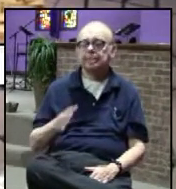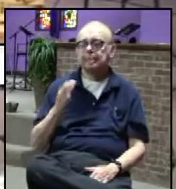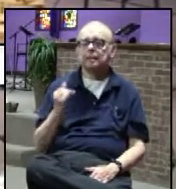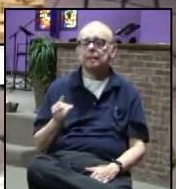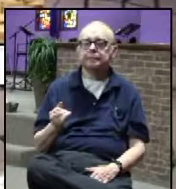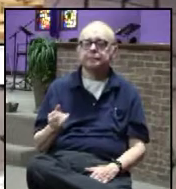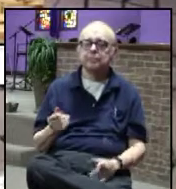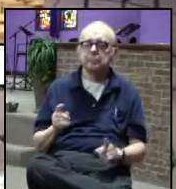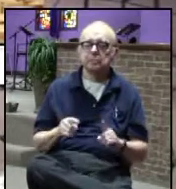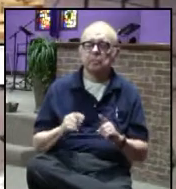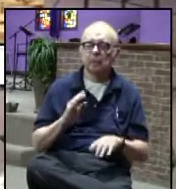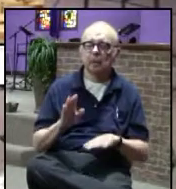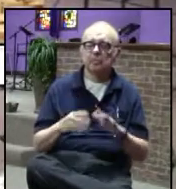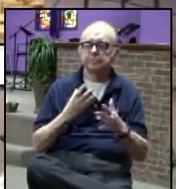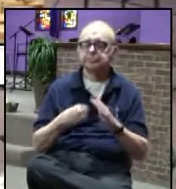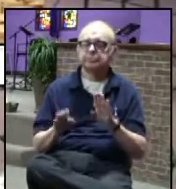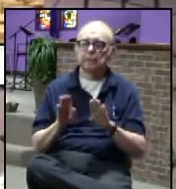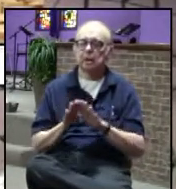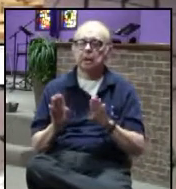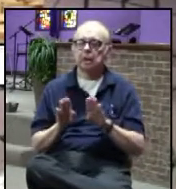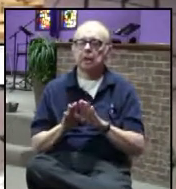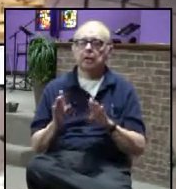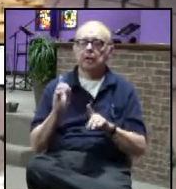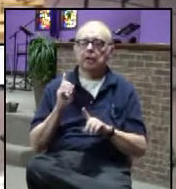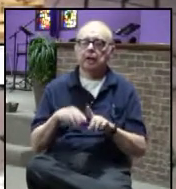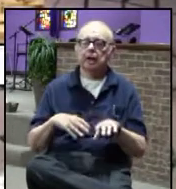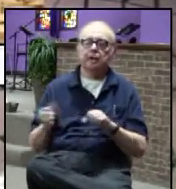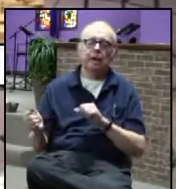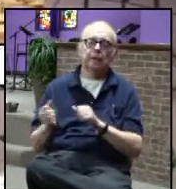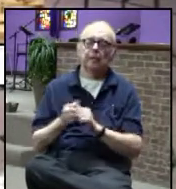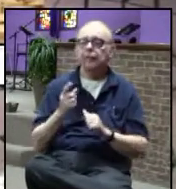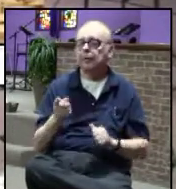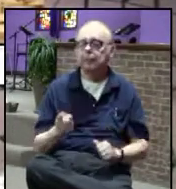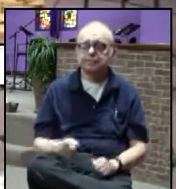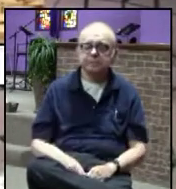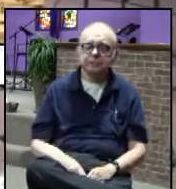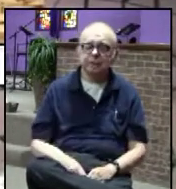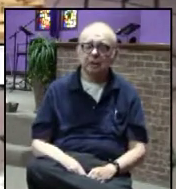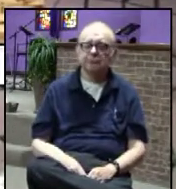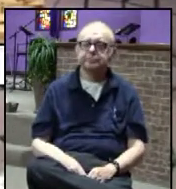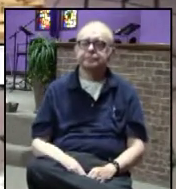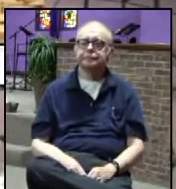Because when you walk out the door, you can't take it with you.